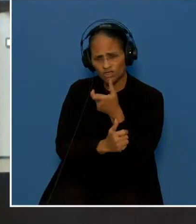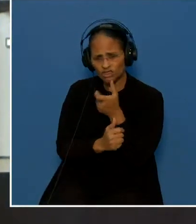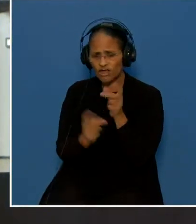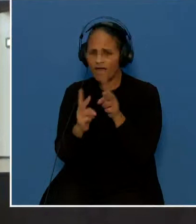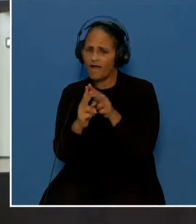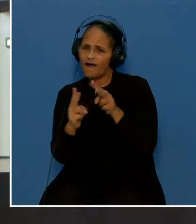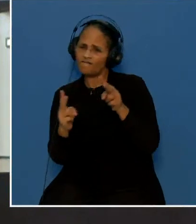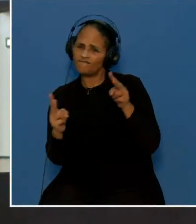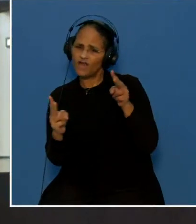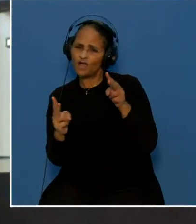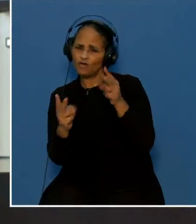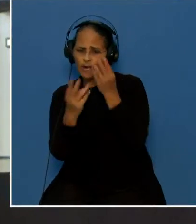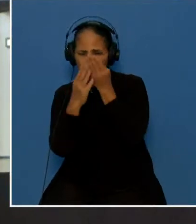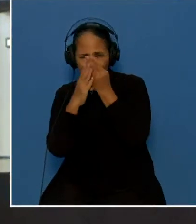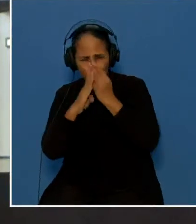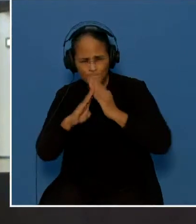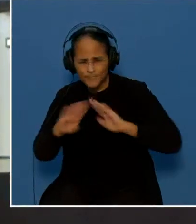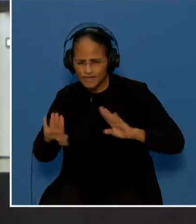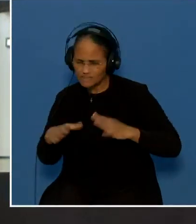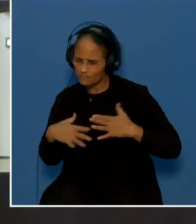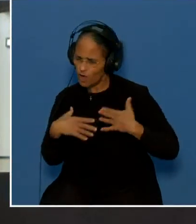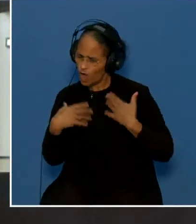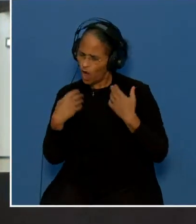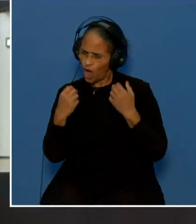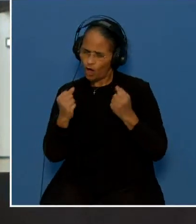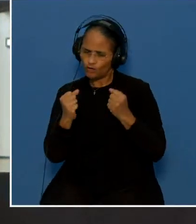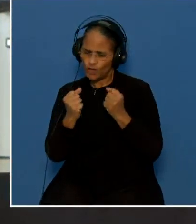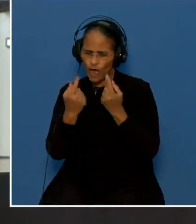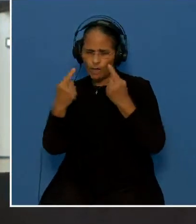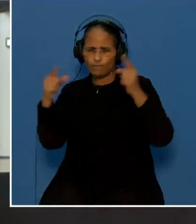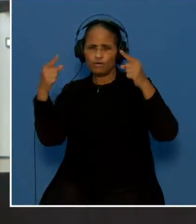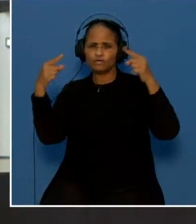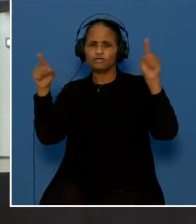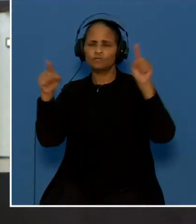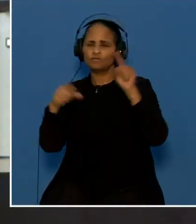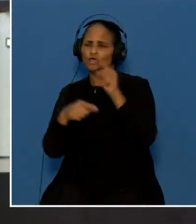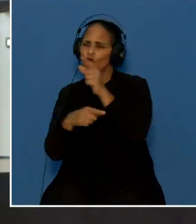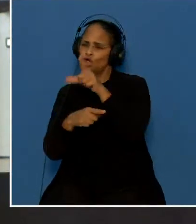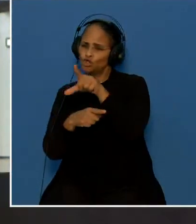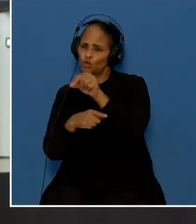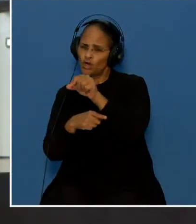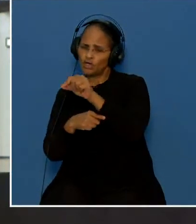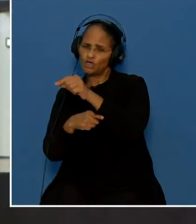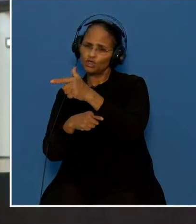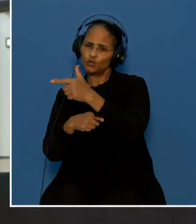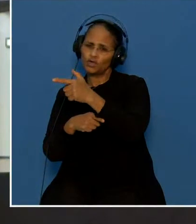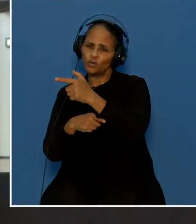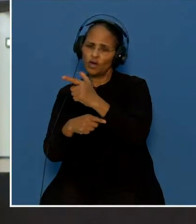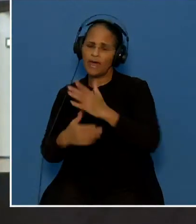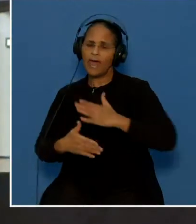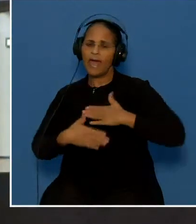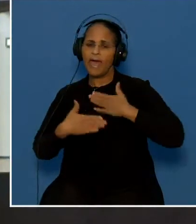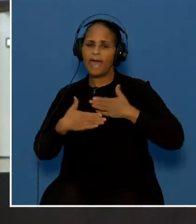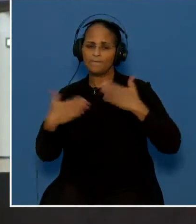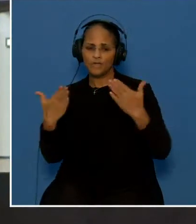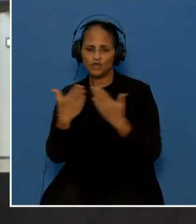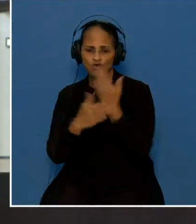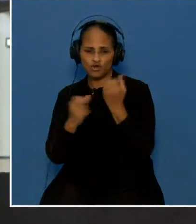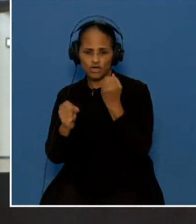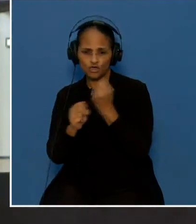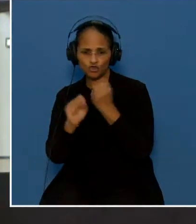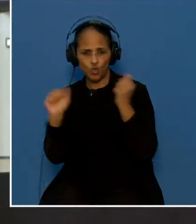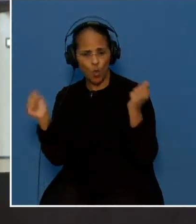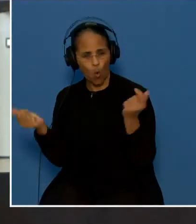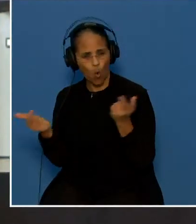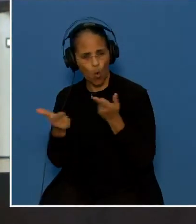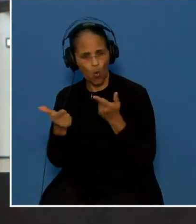very peaceful, healthy, and prosperous 2021. Happy New Year's to all of you, and